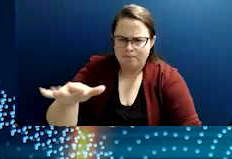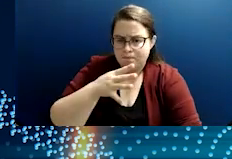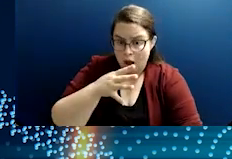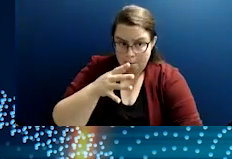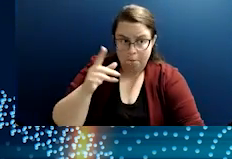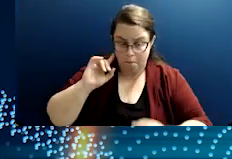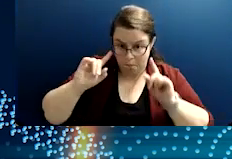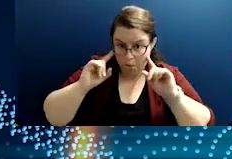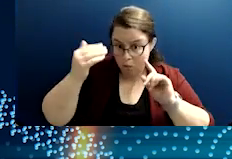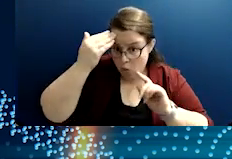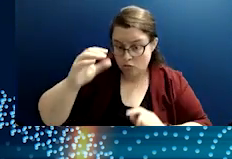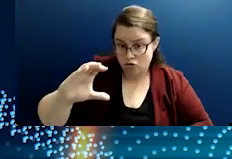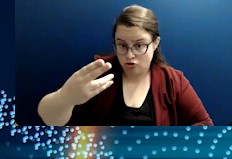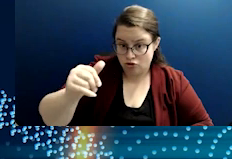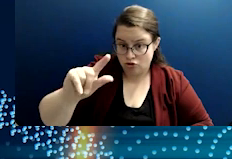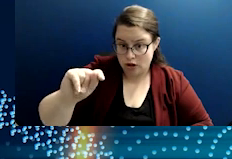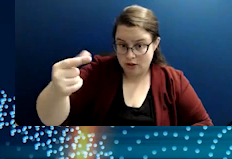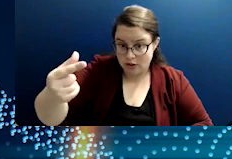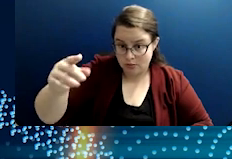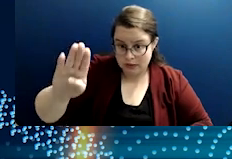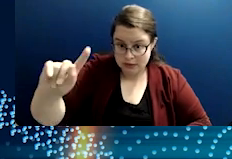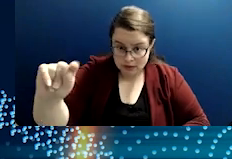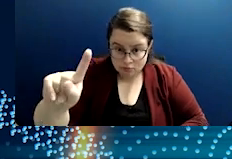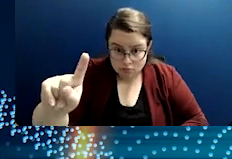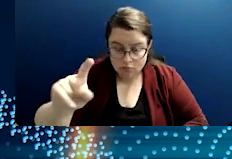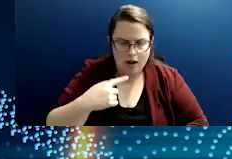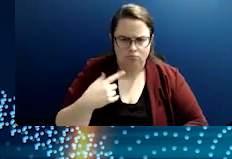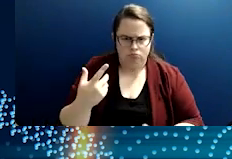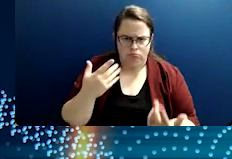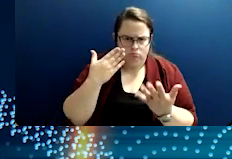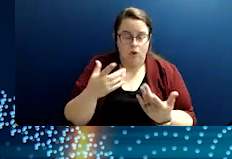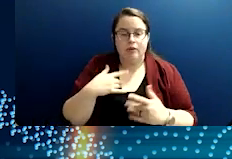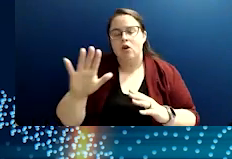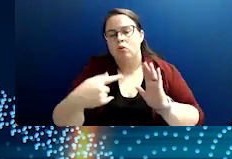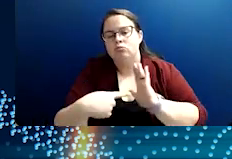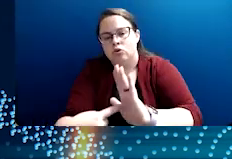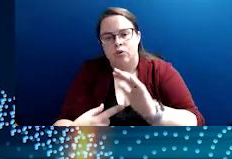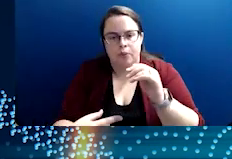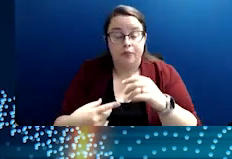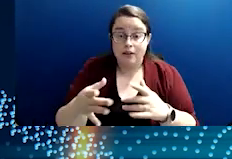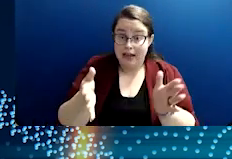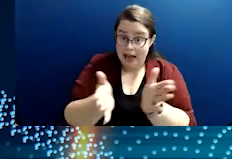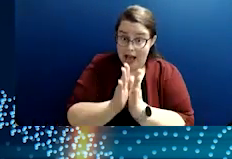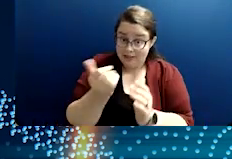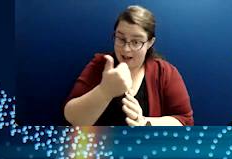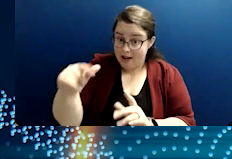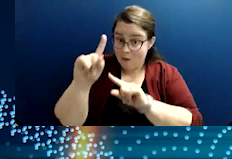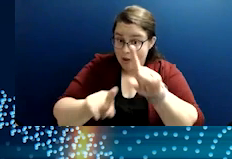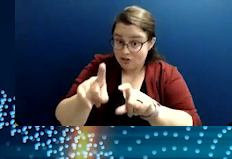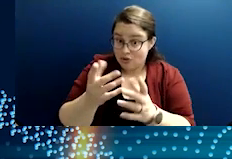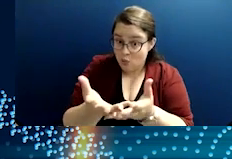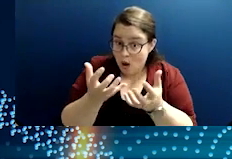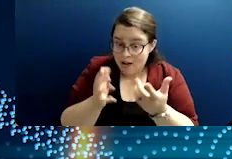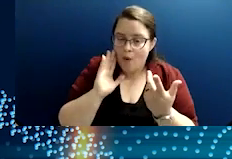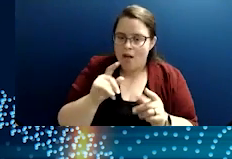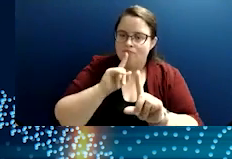"No, I don't know what that is." So he brought his laptop over to me and he's like, "Hey, check this out." He's like, "You can ask it any question that you want and it'll just